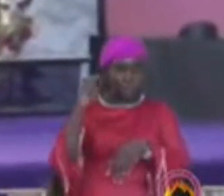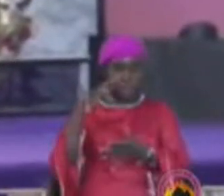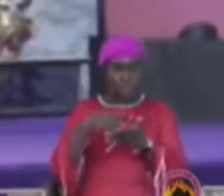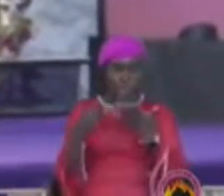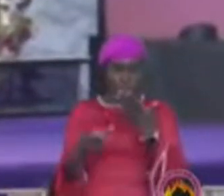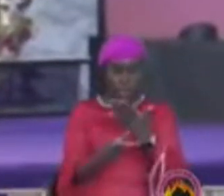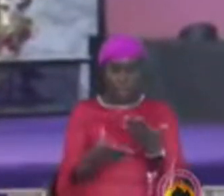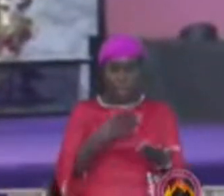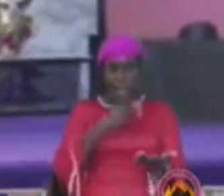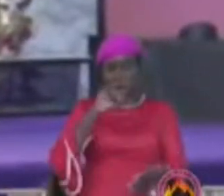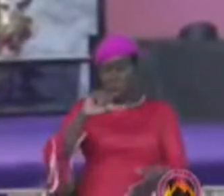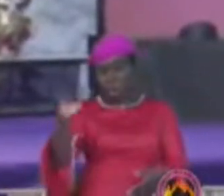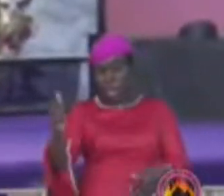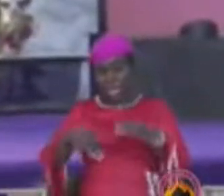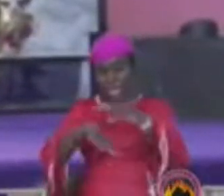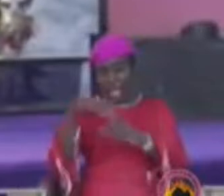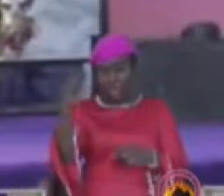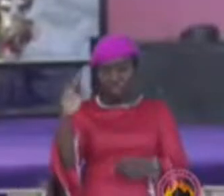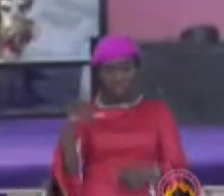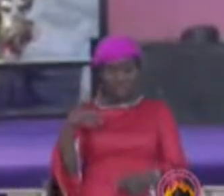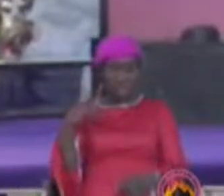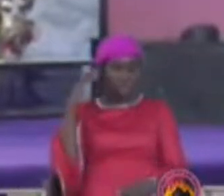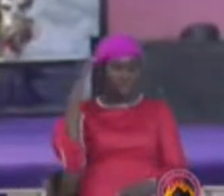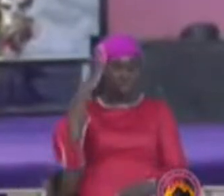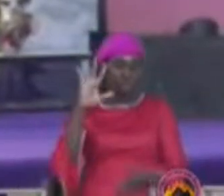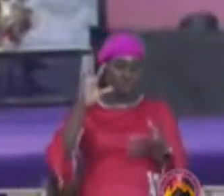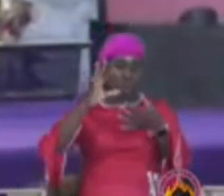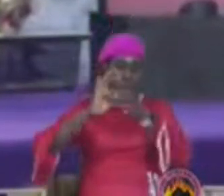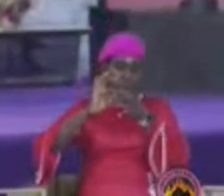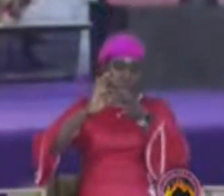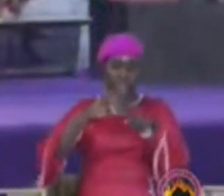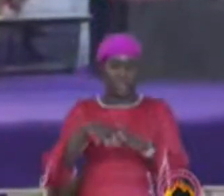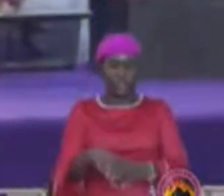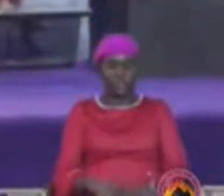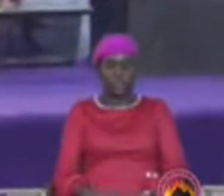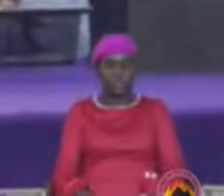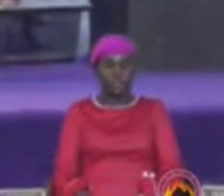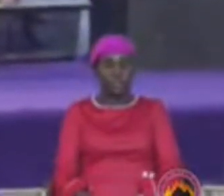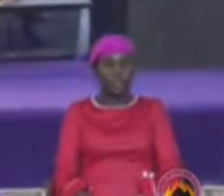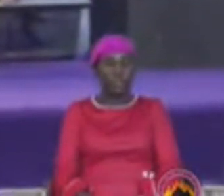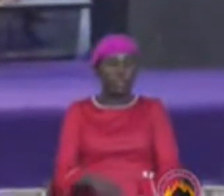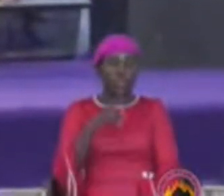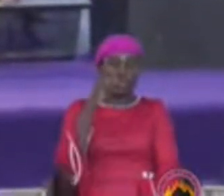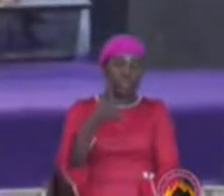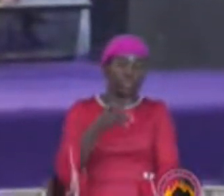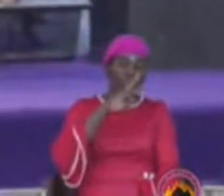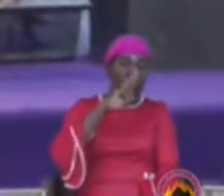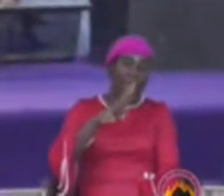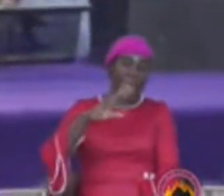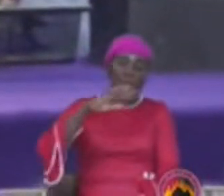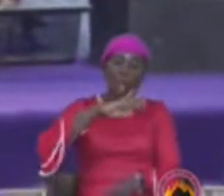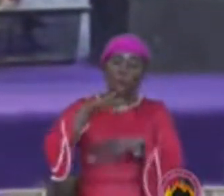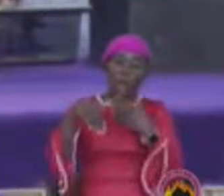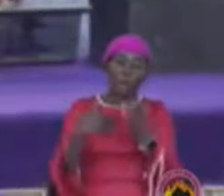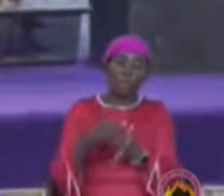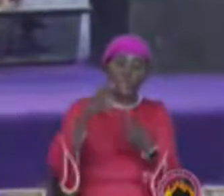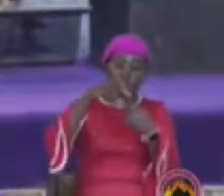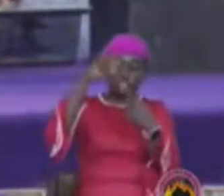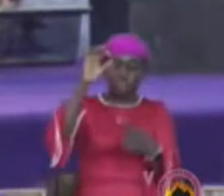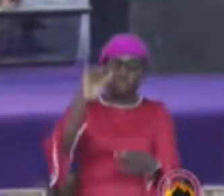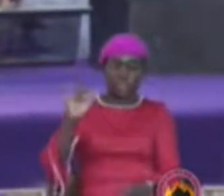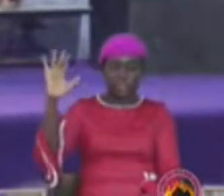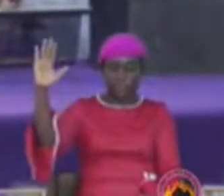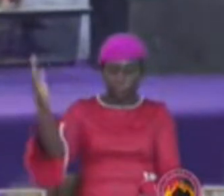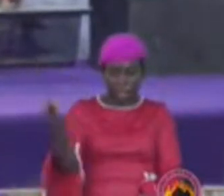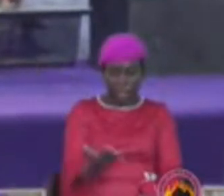online via MFM social media platforms. You are all cordially invited. Please